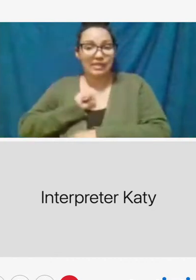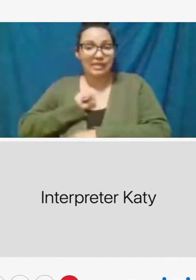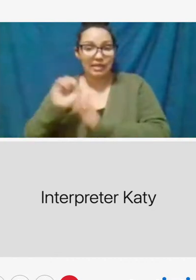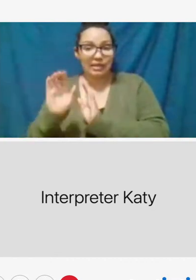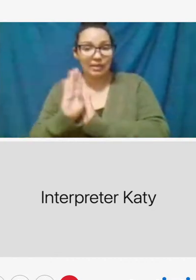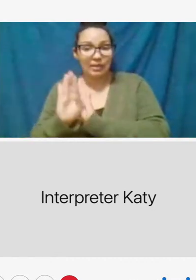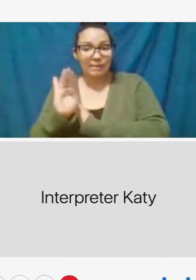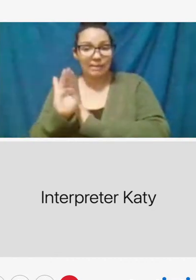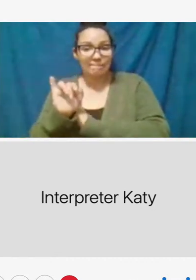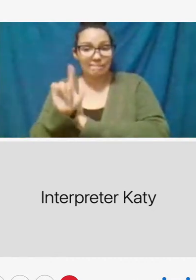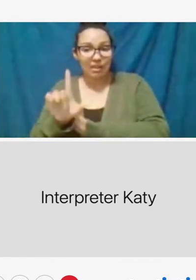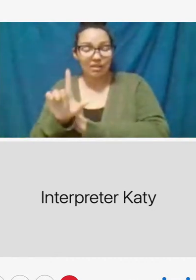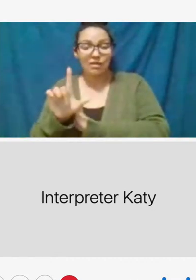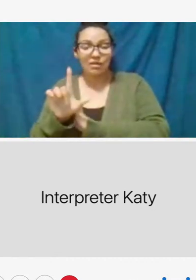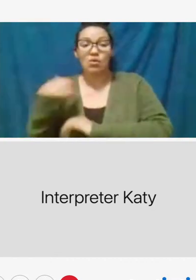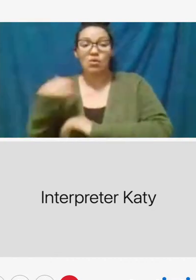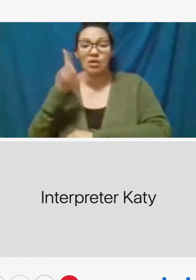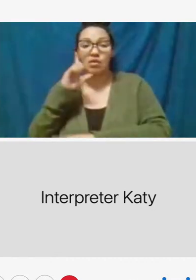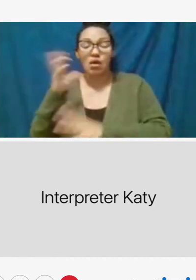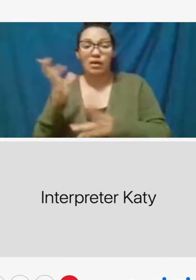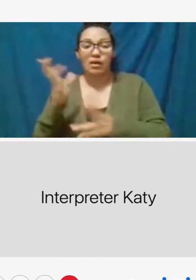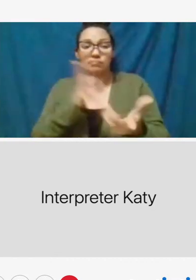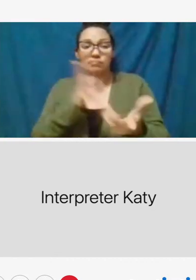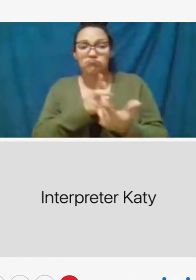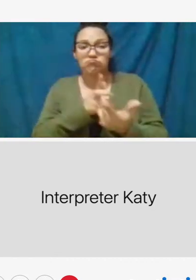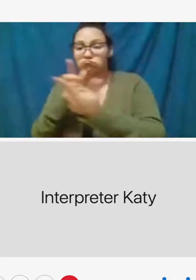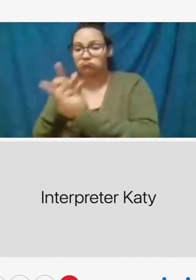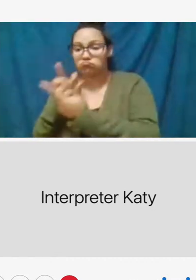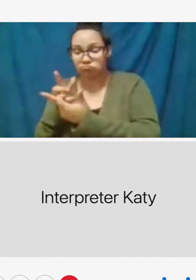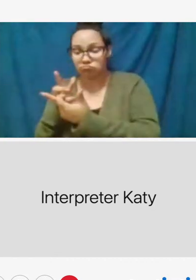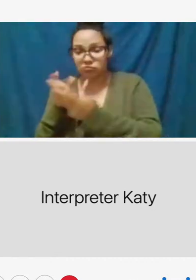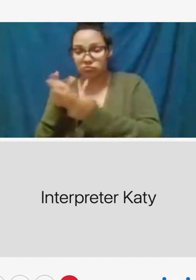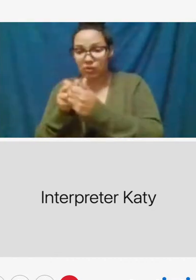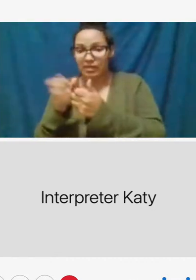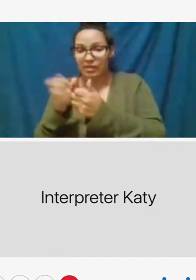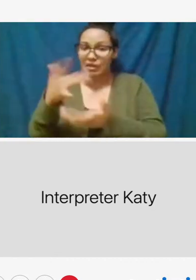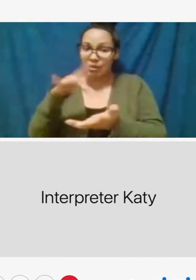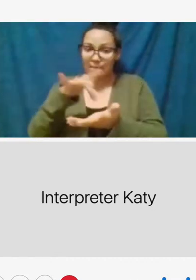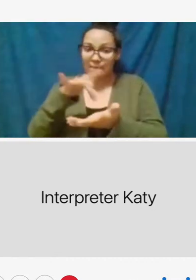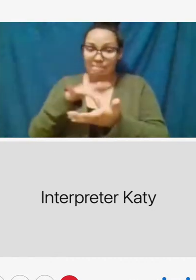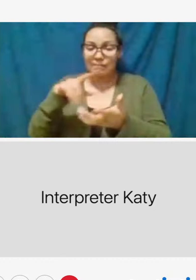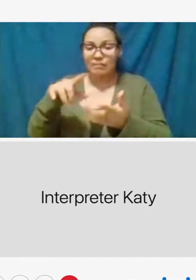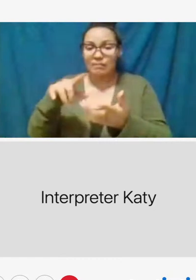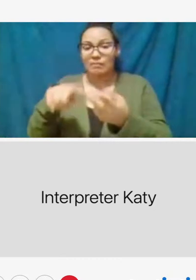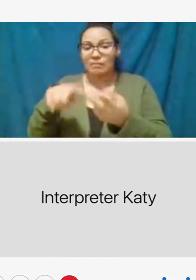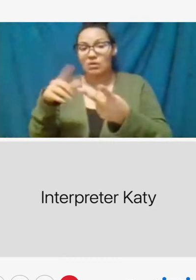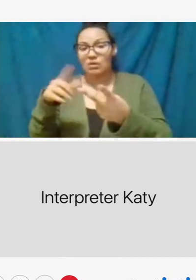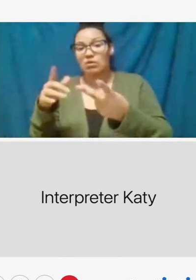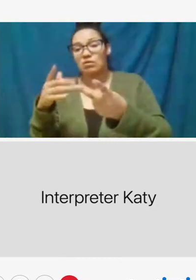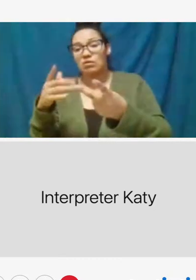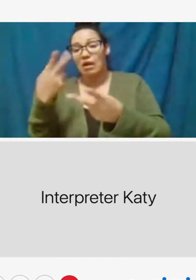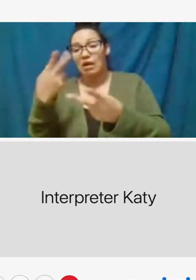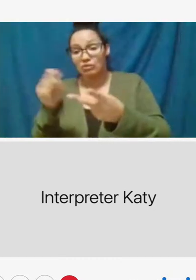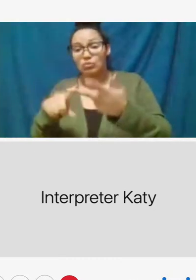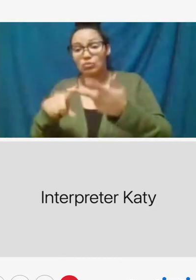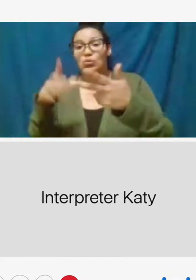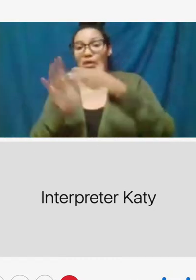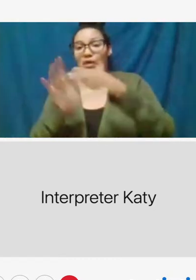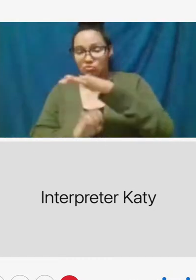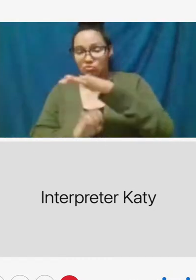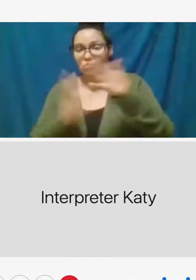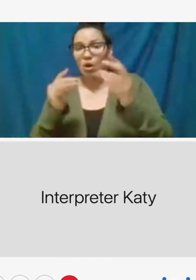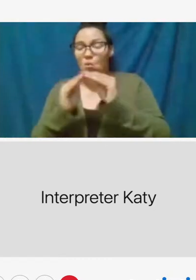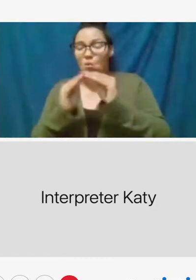across our our levels of elementary middle and high school so we want more continuity and Alignment since we know we're going to have to make some